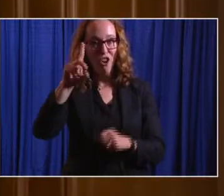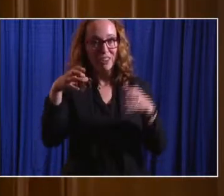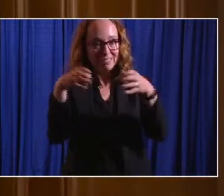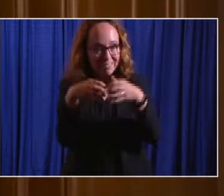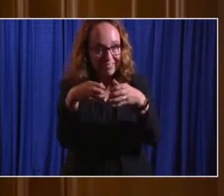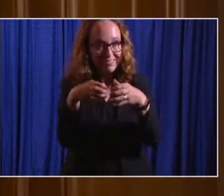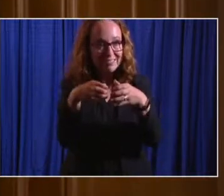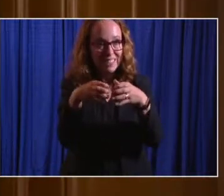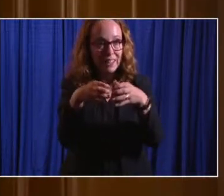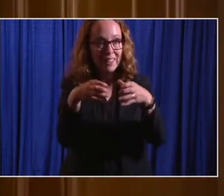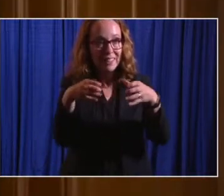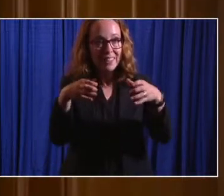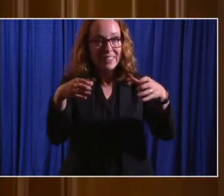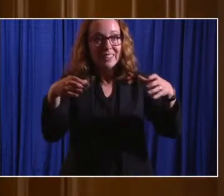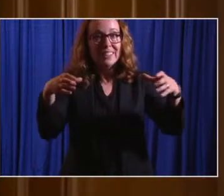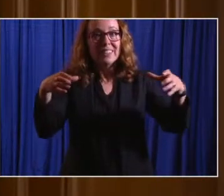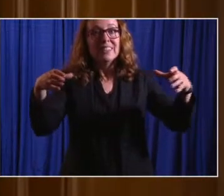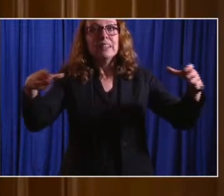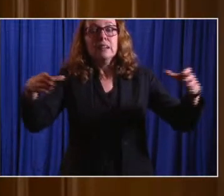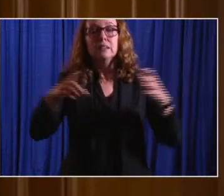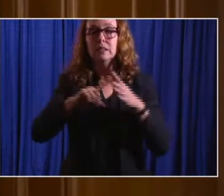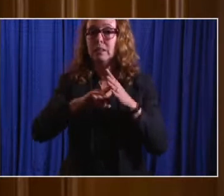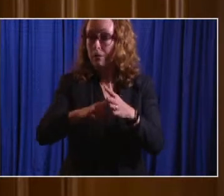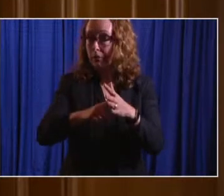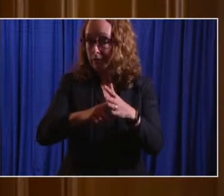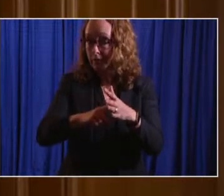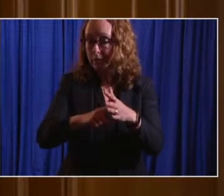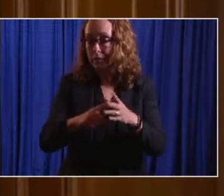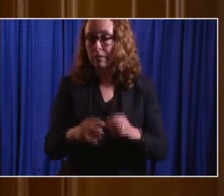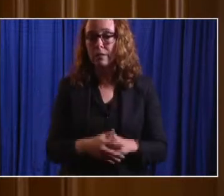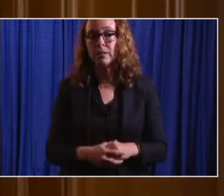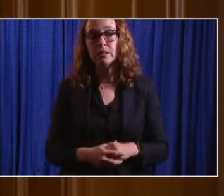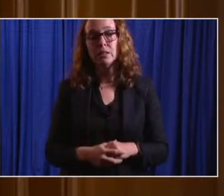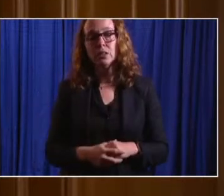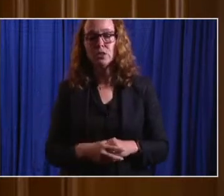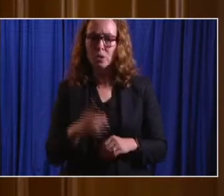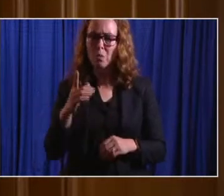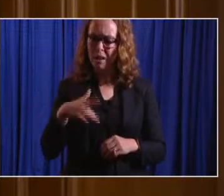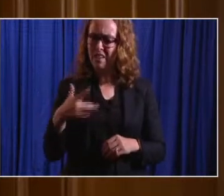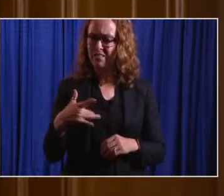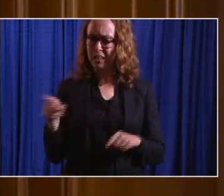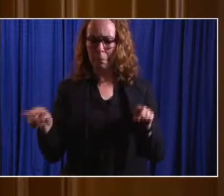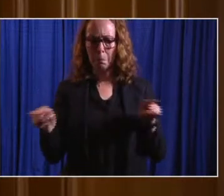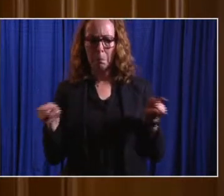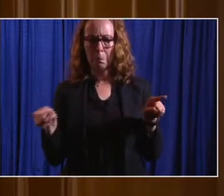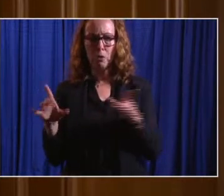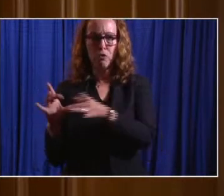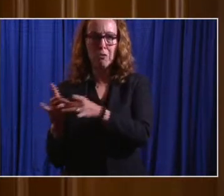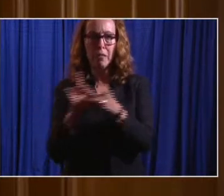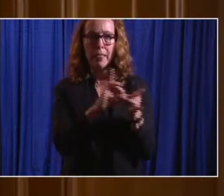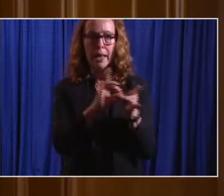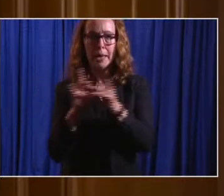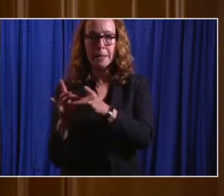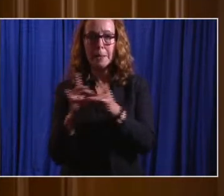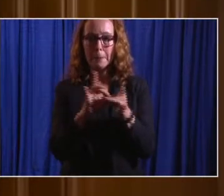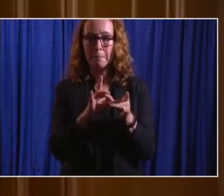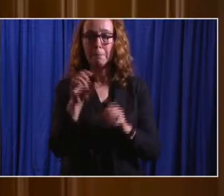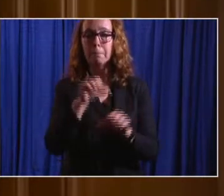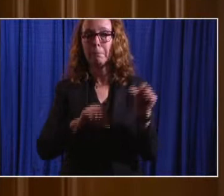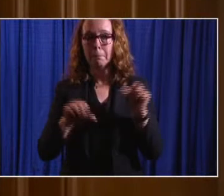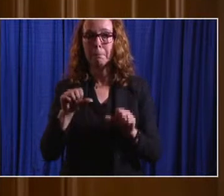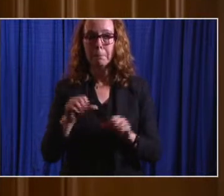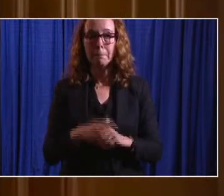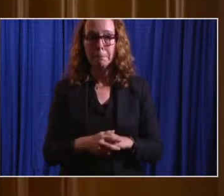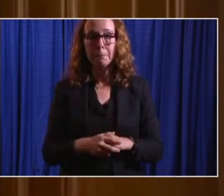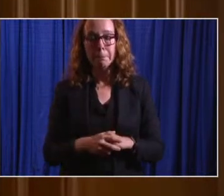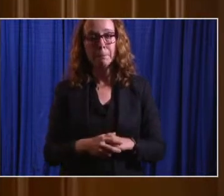that we think will continue. So we think those are two, are related very, very closely to each other.